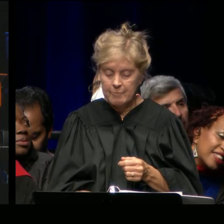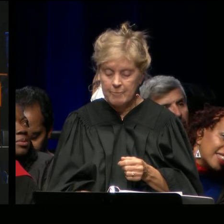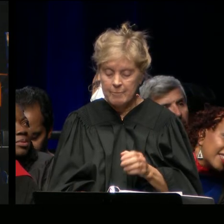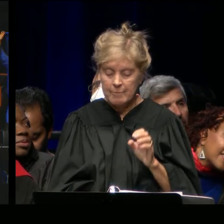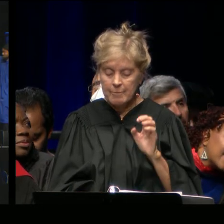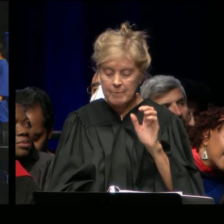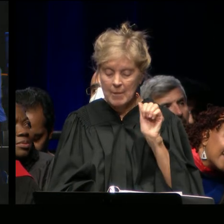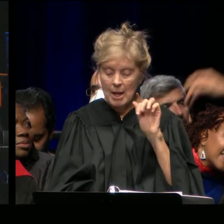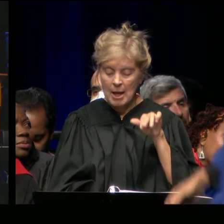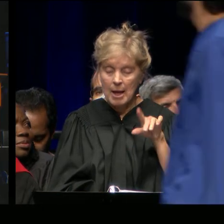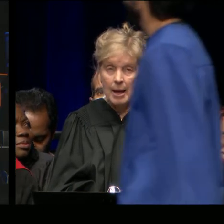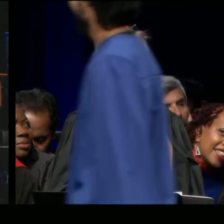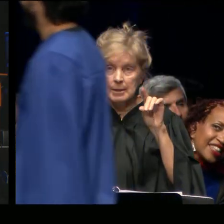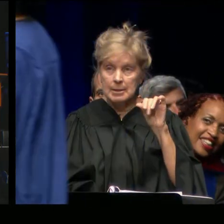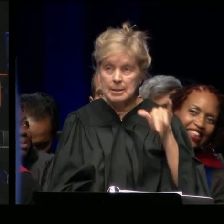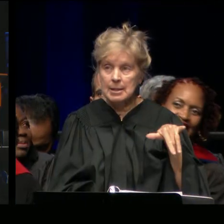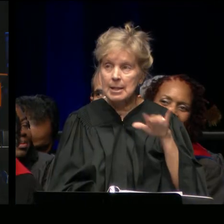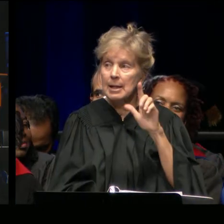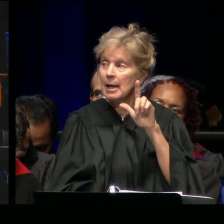Andy Lee.